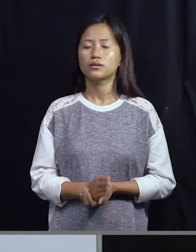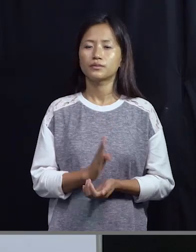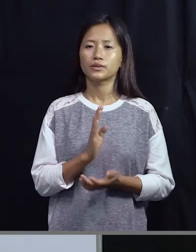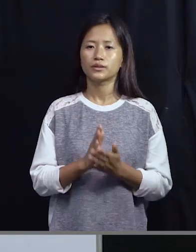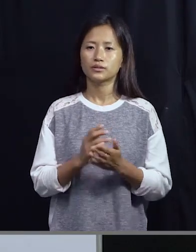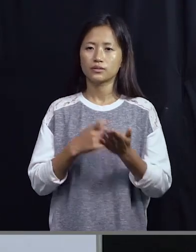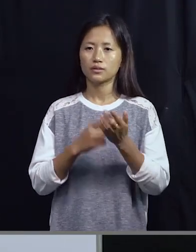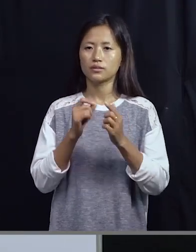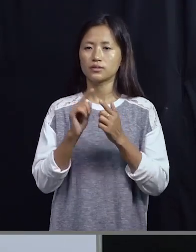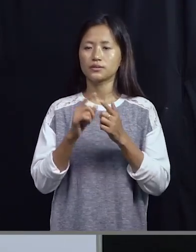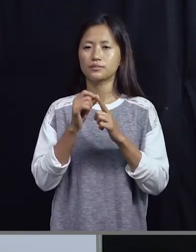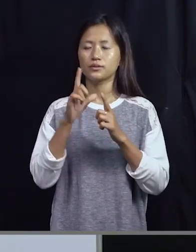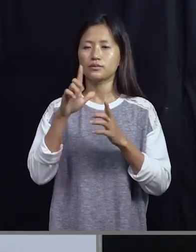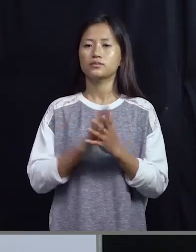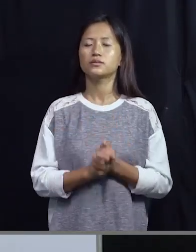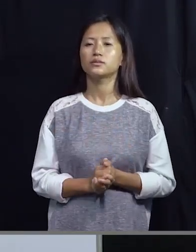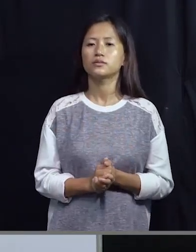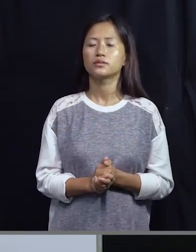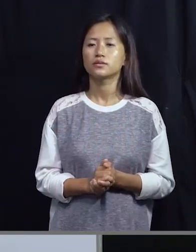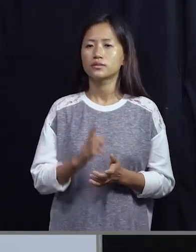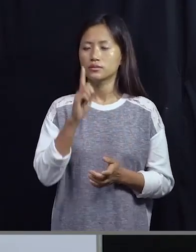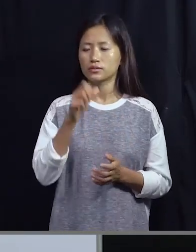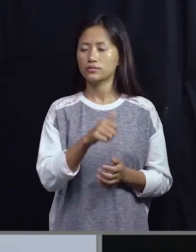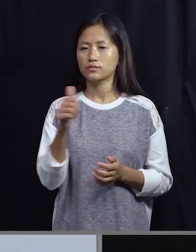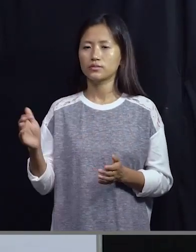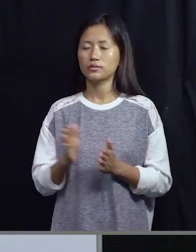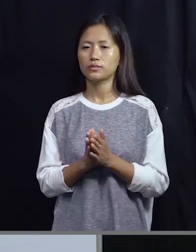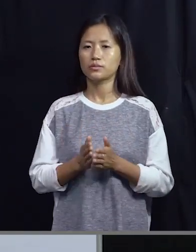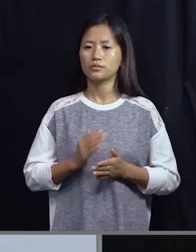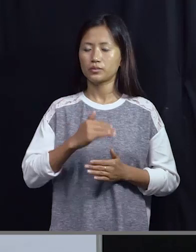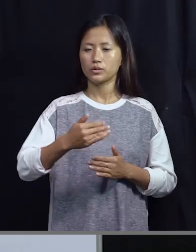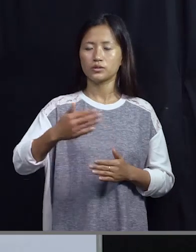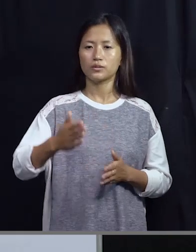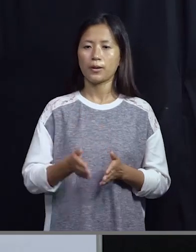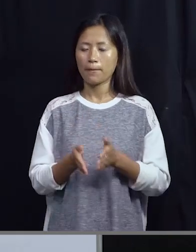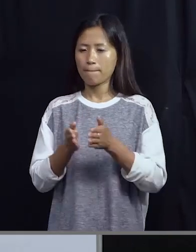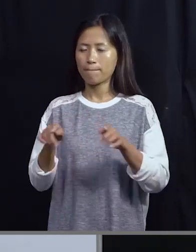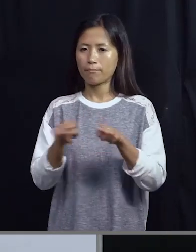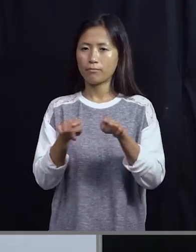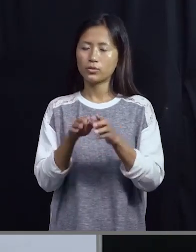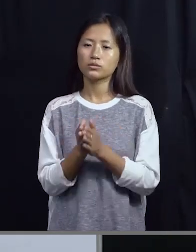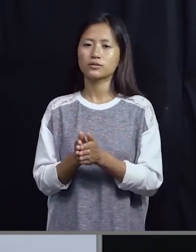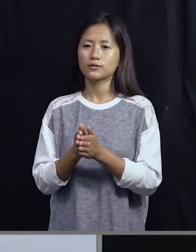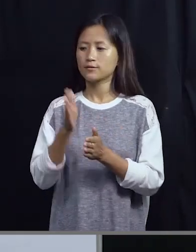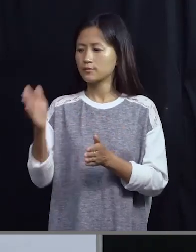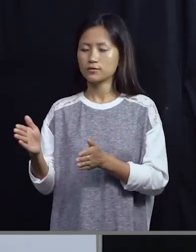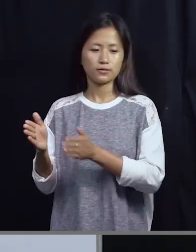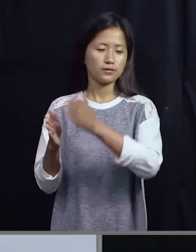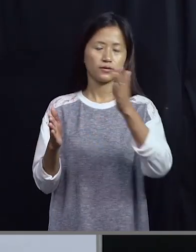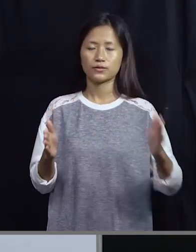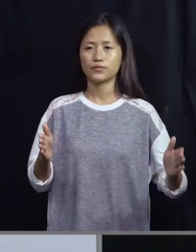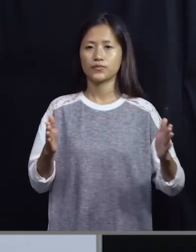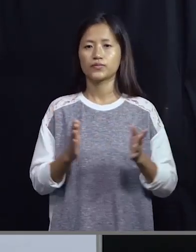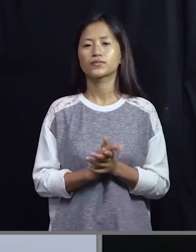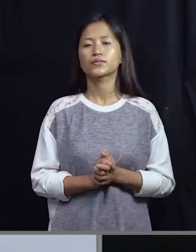replication is both directional. It starts from one side. It can proceed both the sites. So in case of prokaryotes, it's